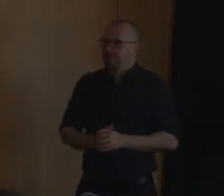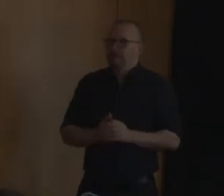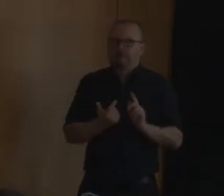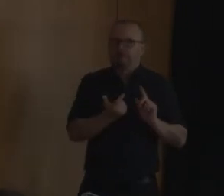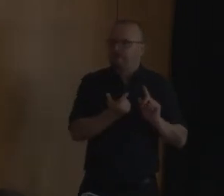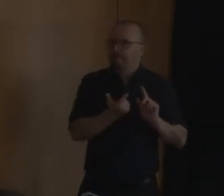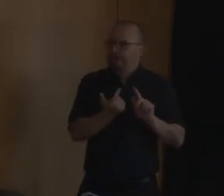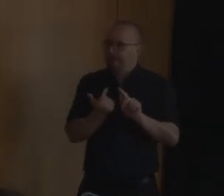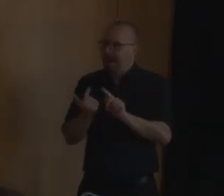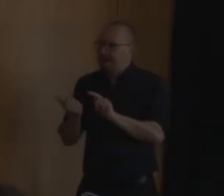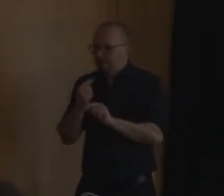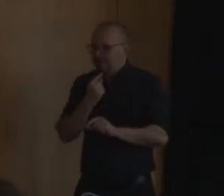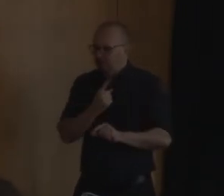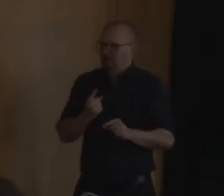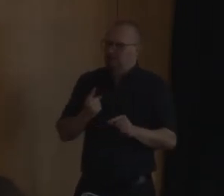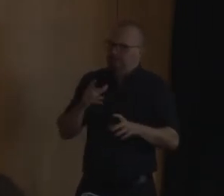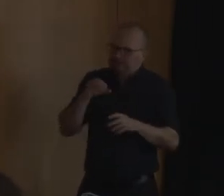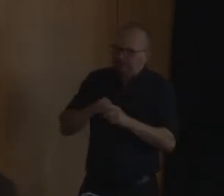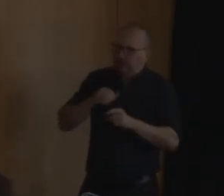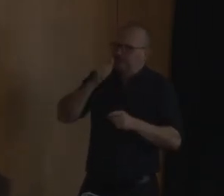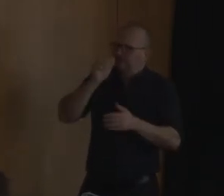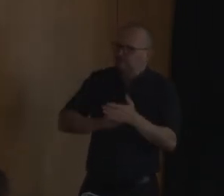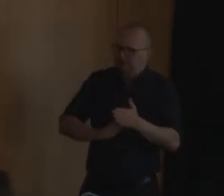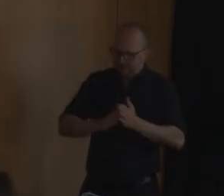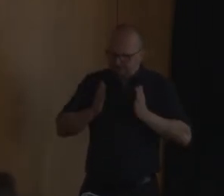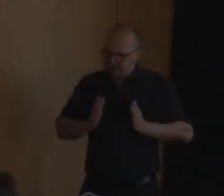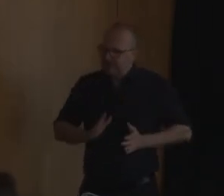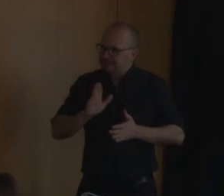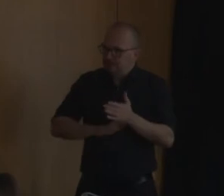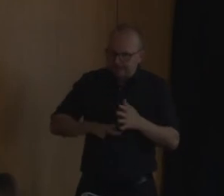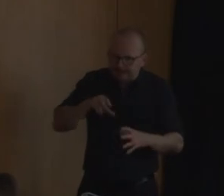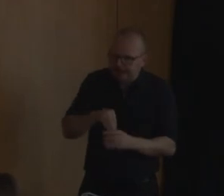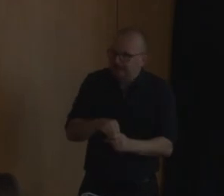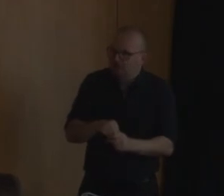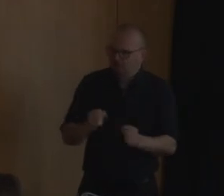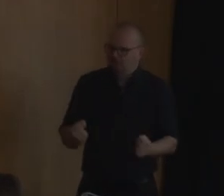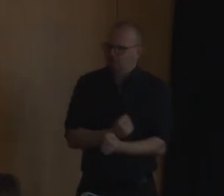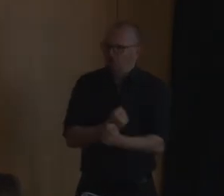It's a really nice expression of learning theory right there by one of our visitors.